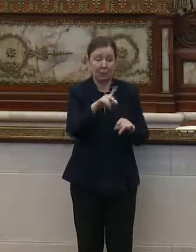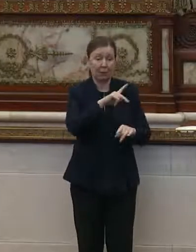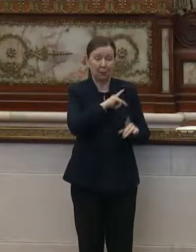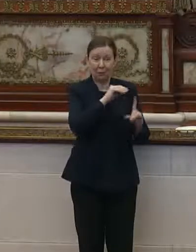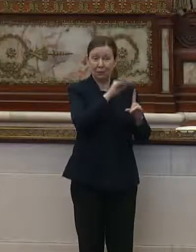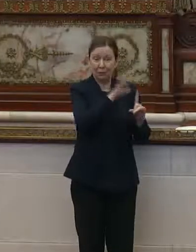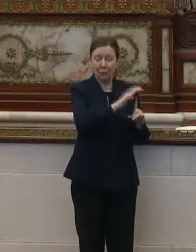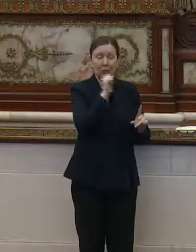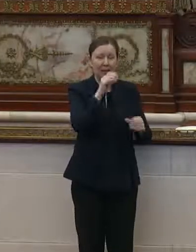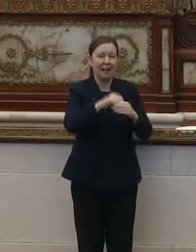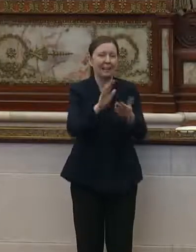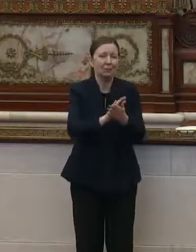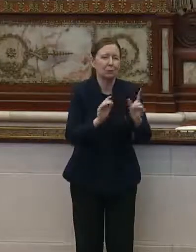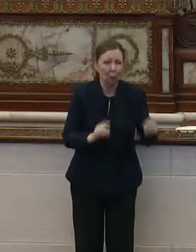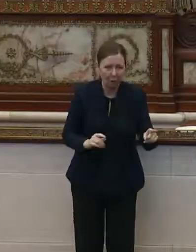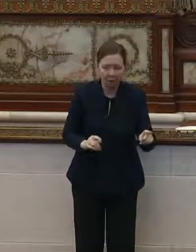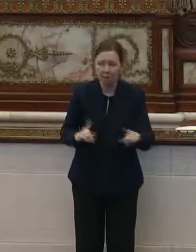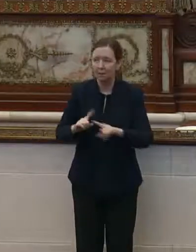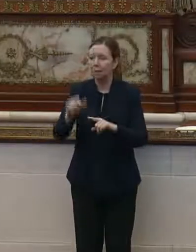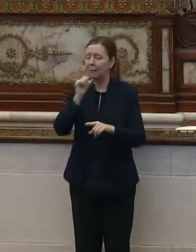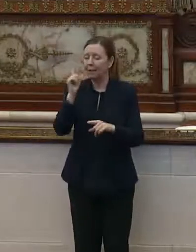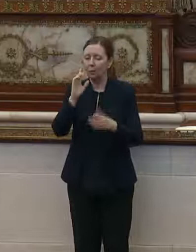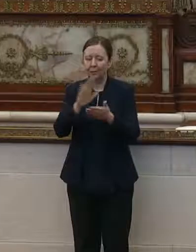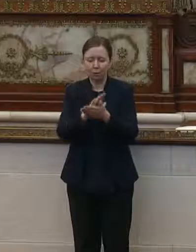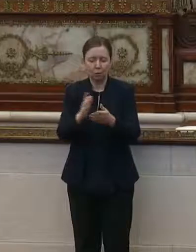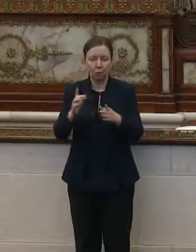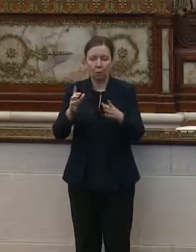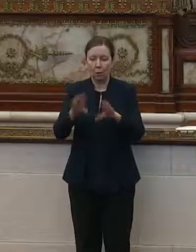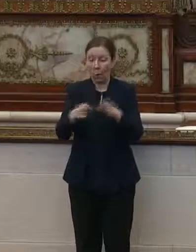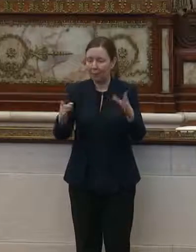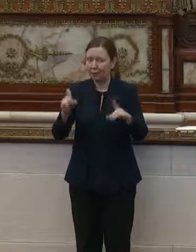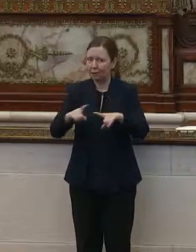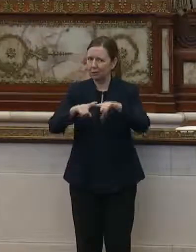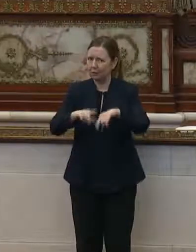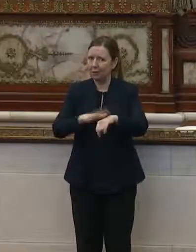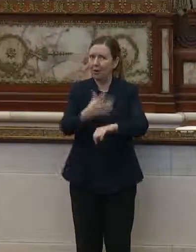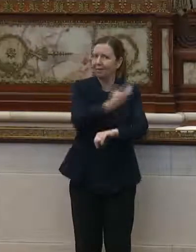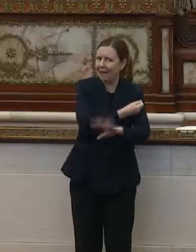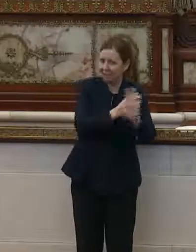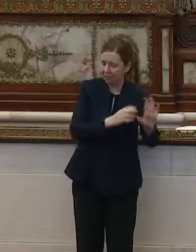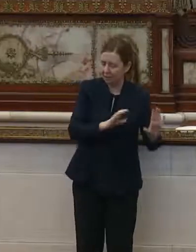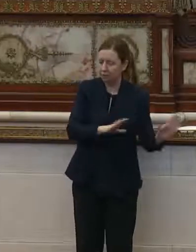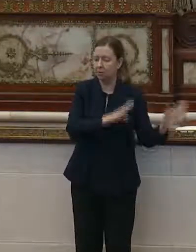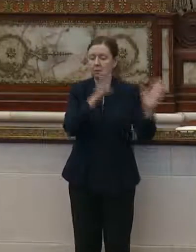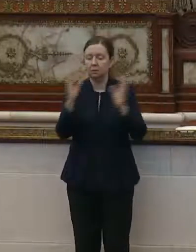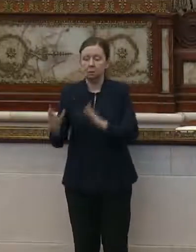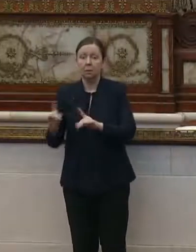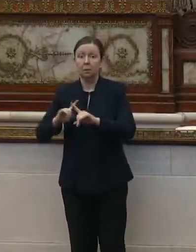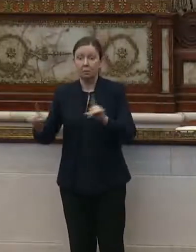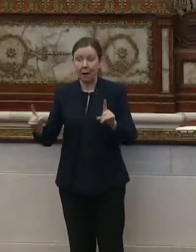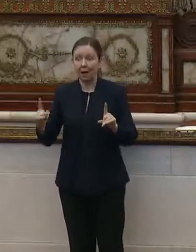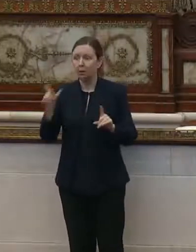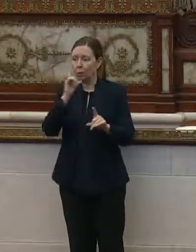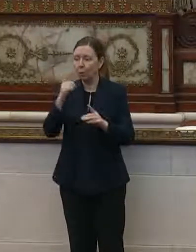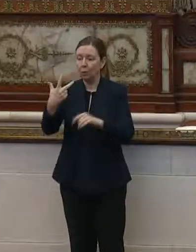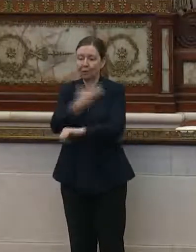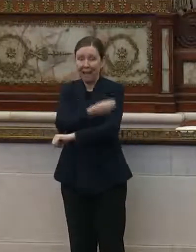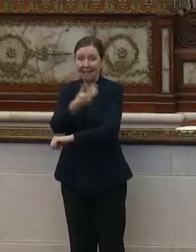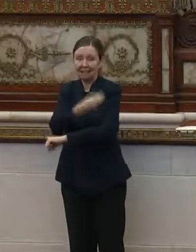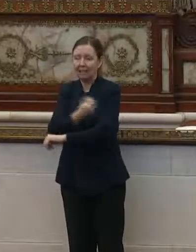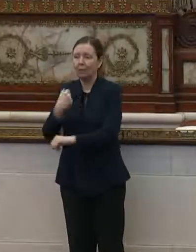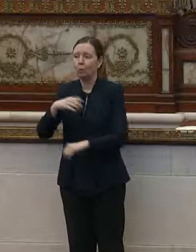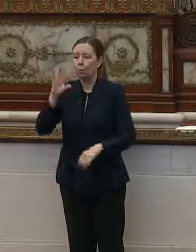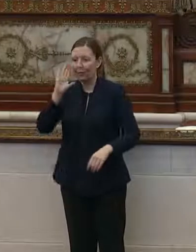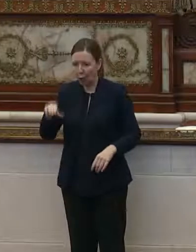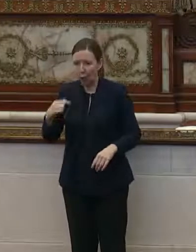exposure, but I don't think school opening should be contingent upon the vaccination. To get back to your other point, though, we are, as far as who we're vaccinating, we know